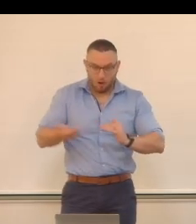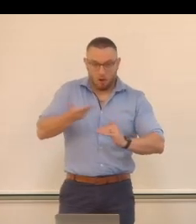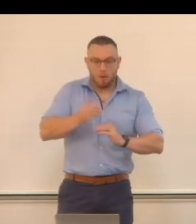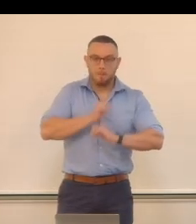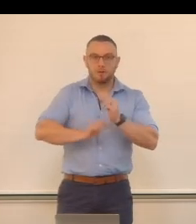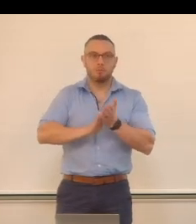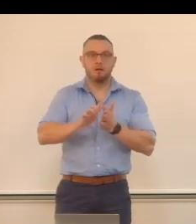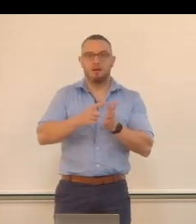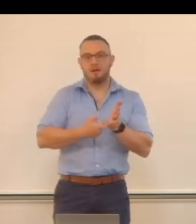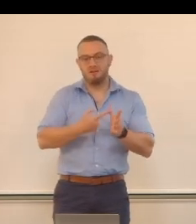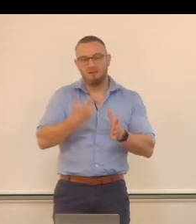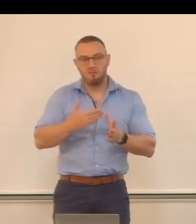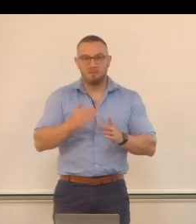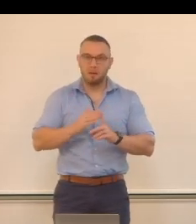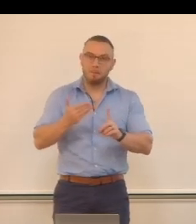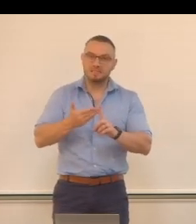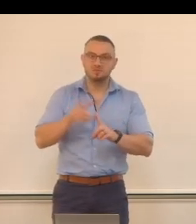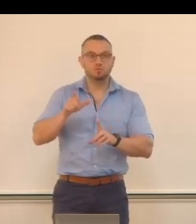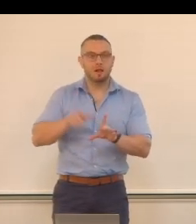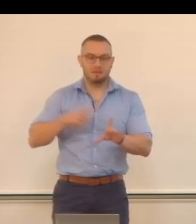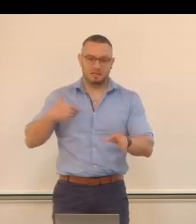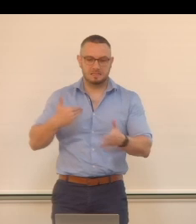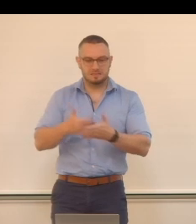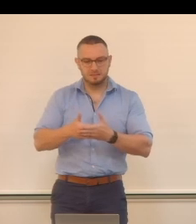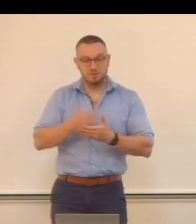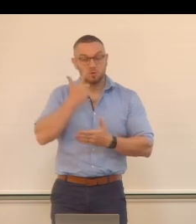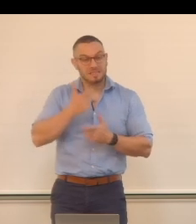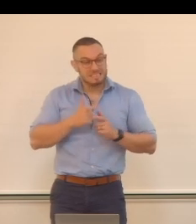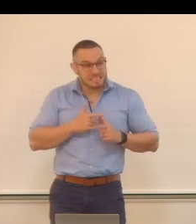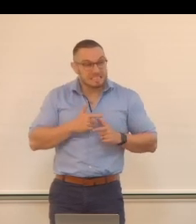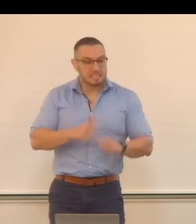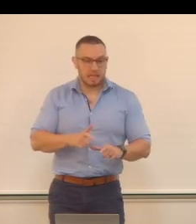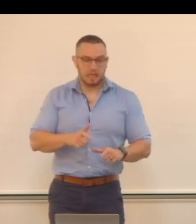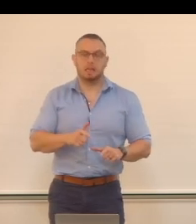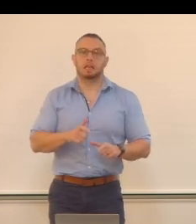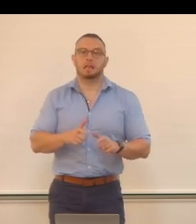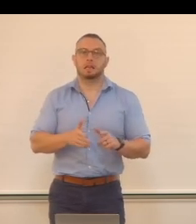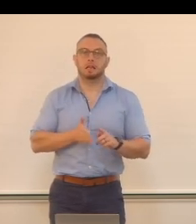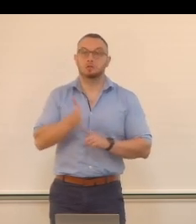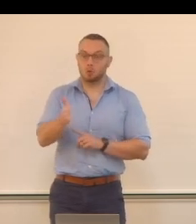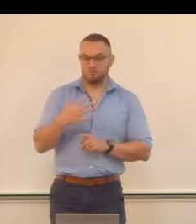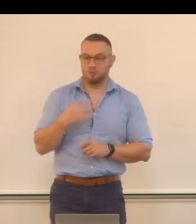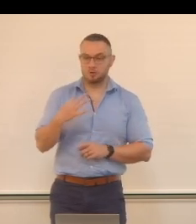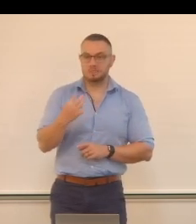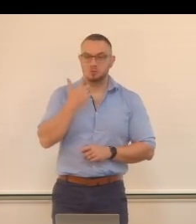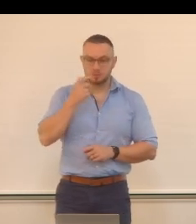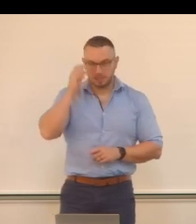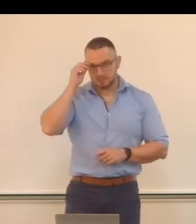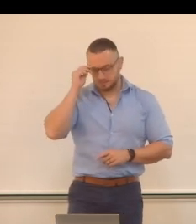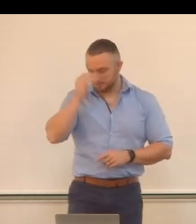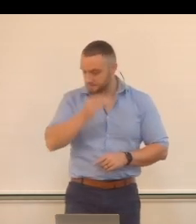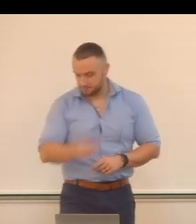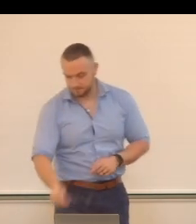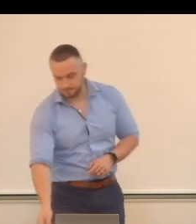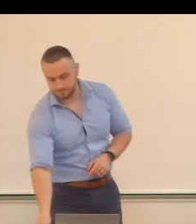HERA. They've been running missions now for 12 years. You can still go out there and volunteer. I think missions are 45 days